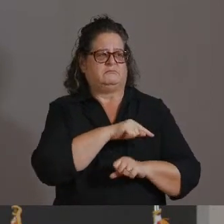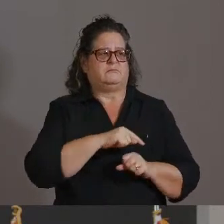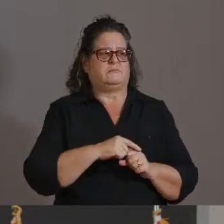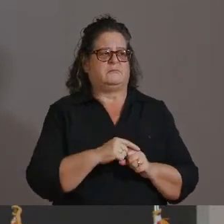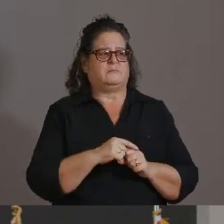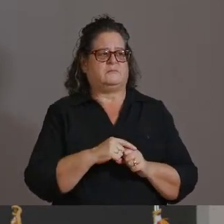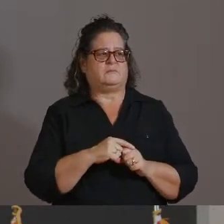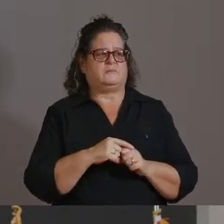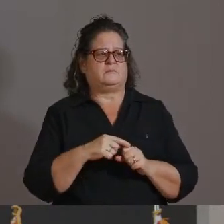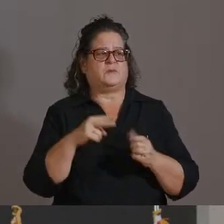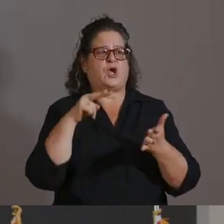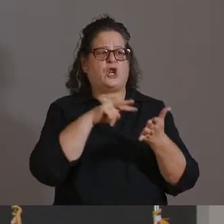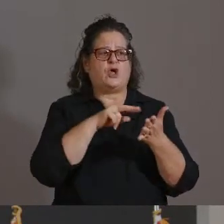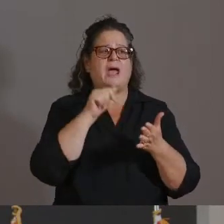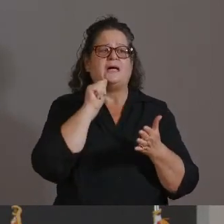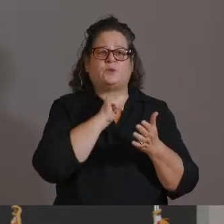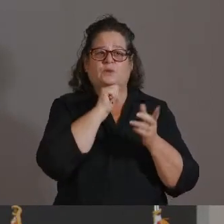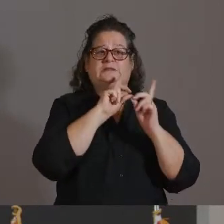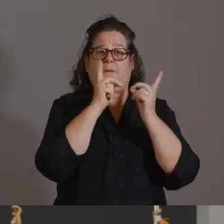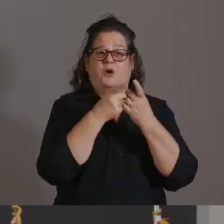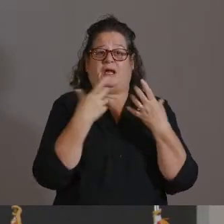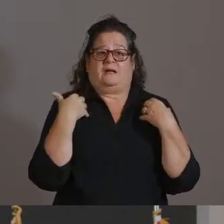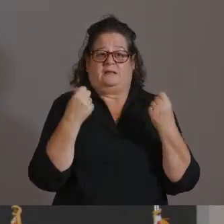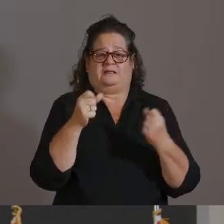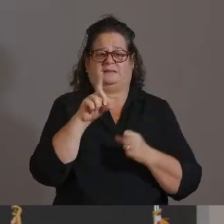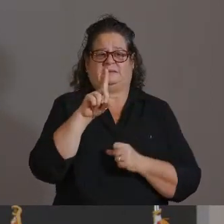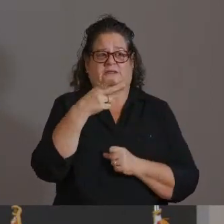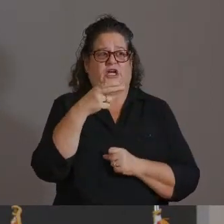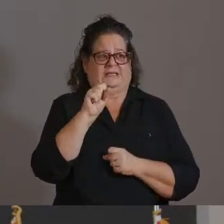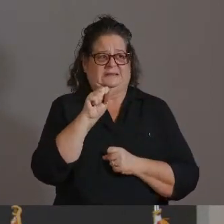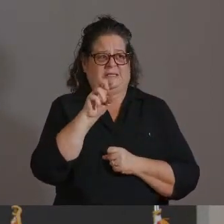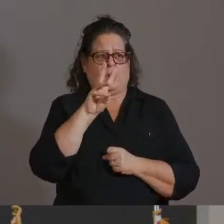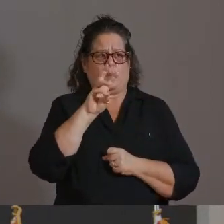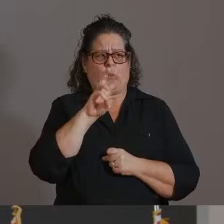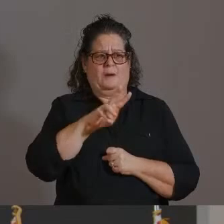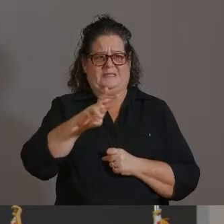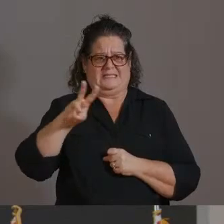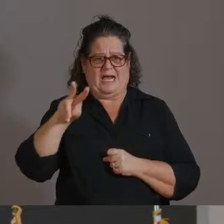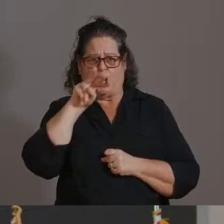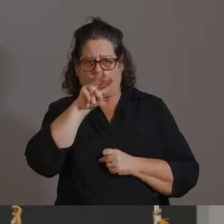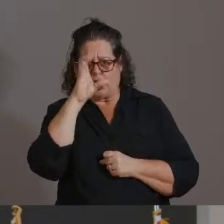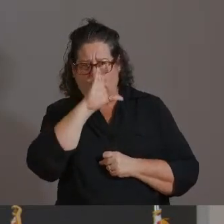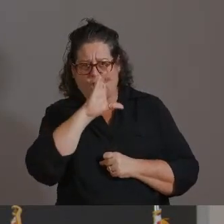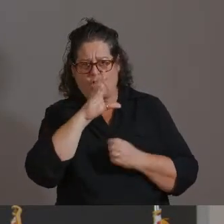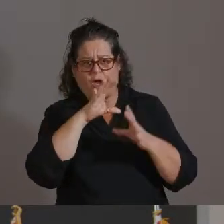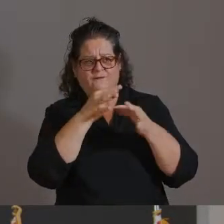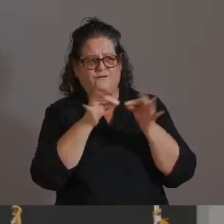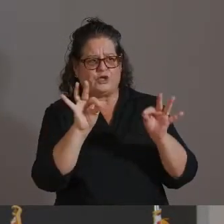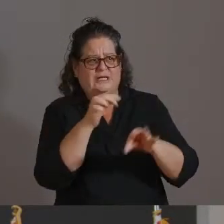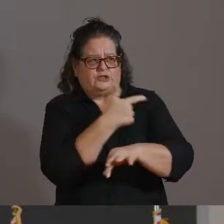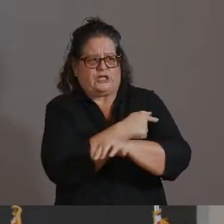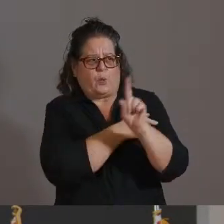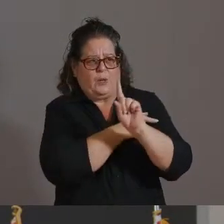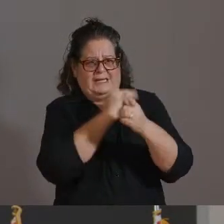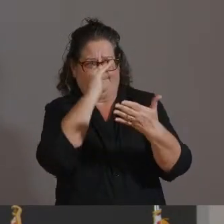vaccination clinics that will be free. That will be on our website, but I'd like to turn it over to Annabelle too.